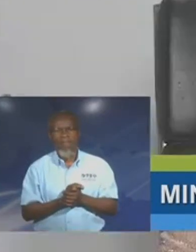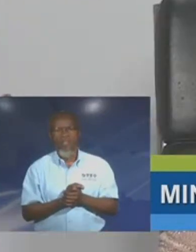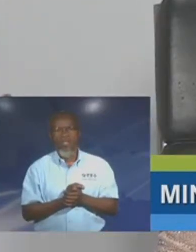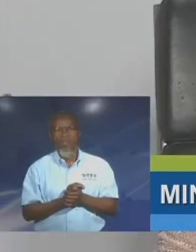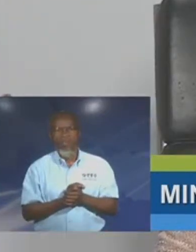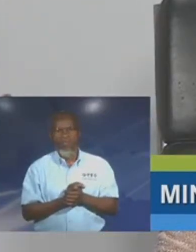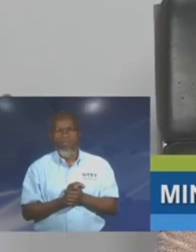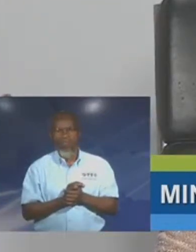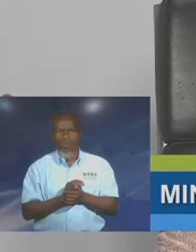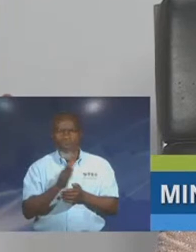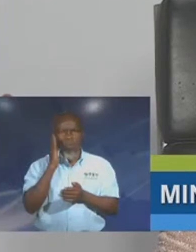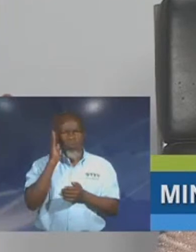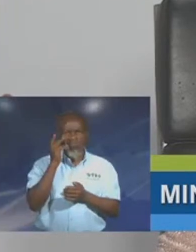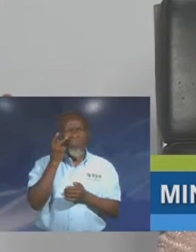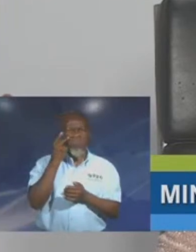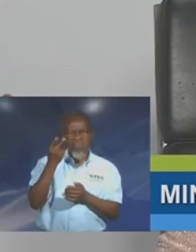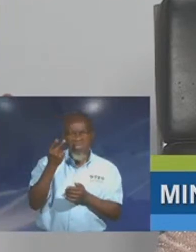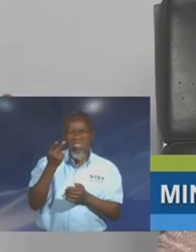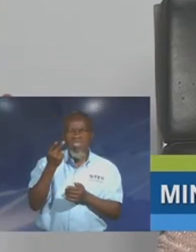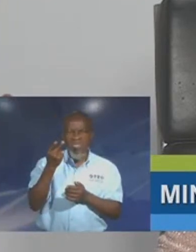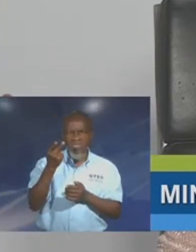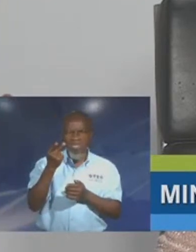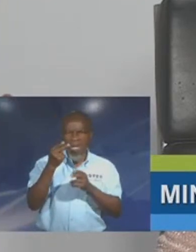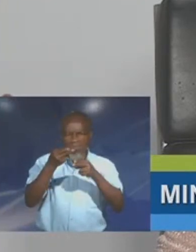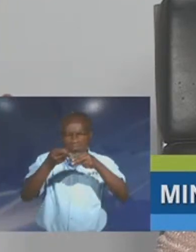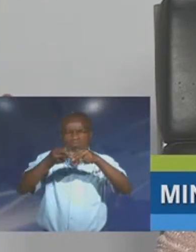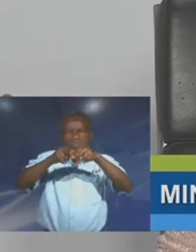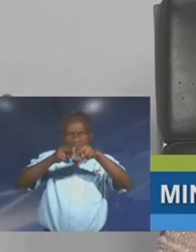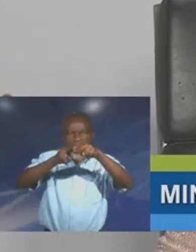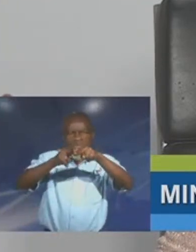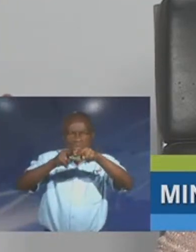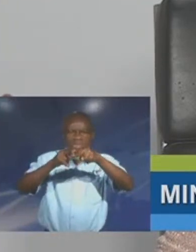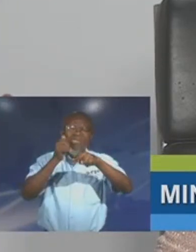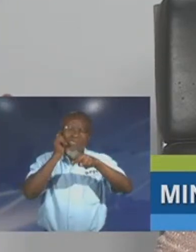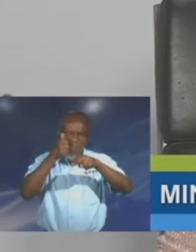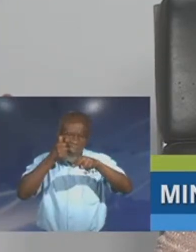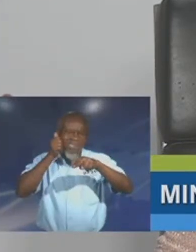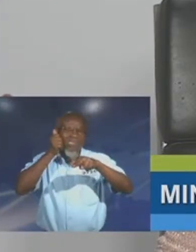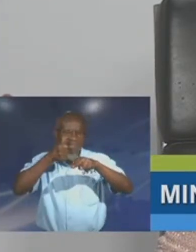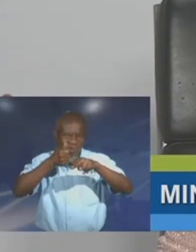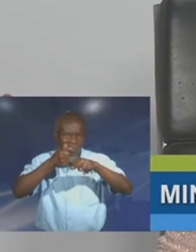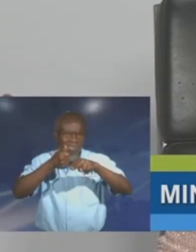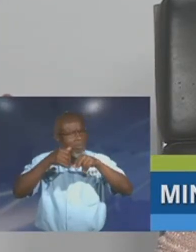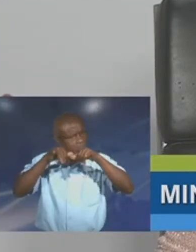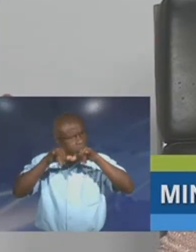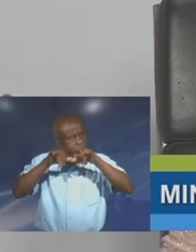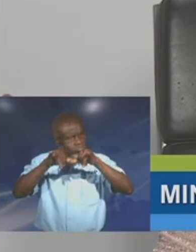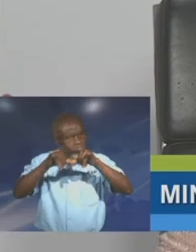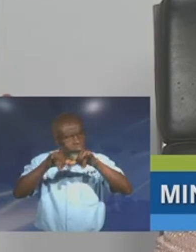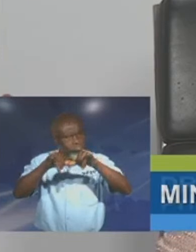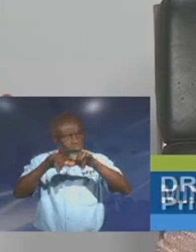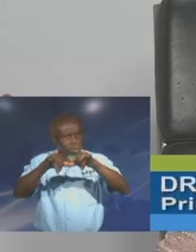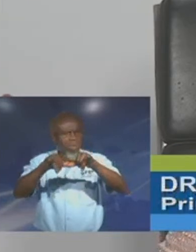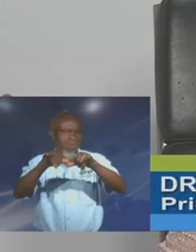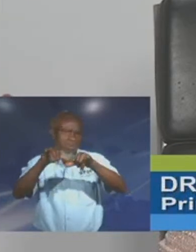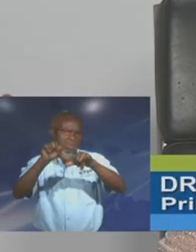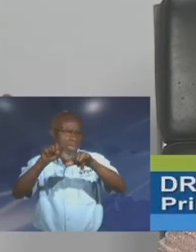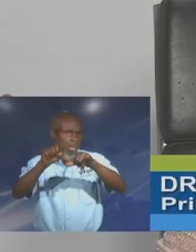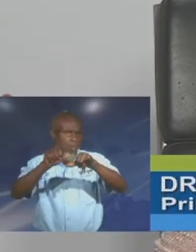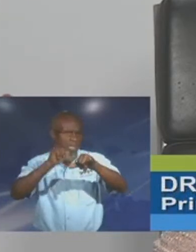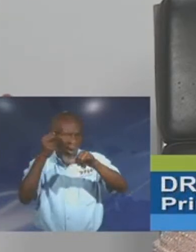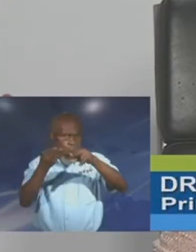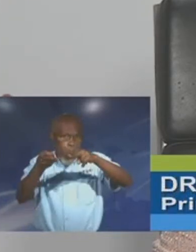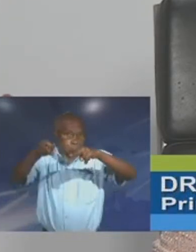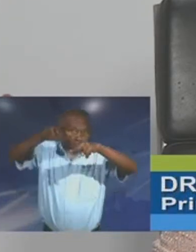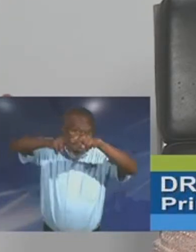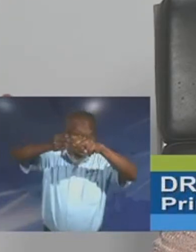Well, we would have been seeing an increase daily. It's consistent, but it's not a very large or